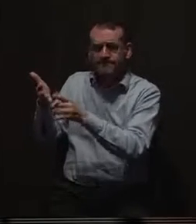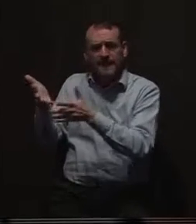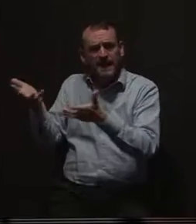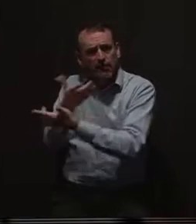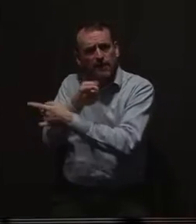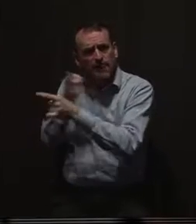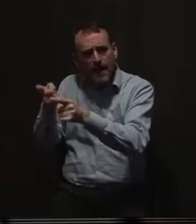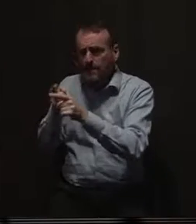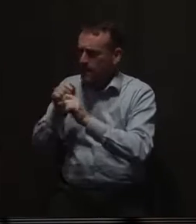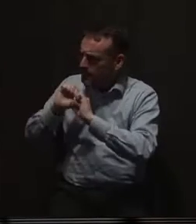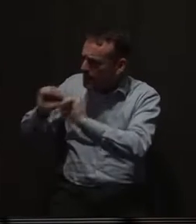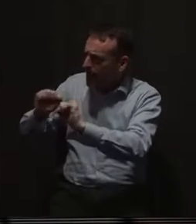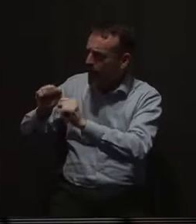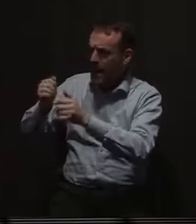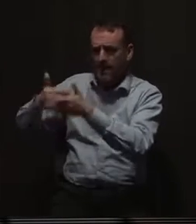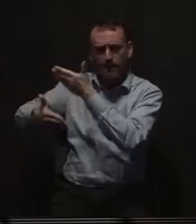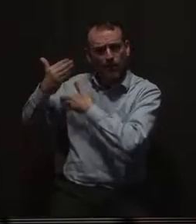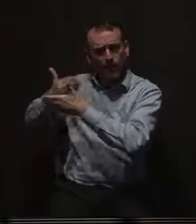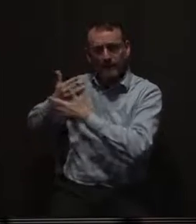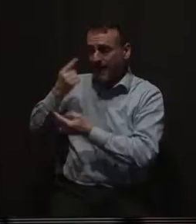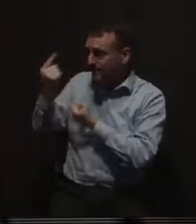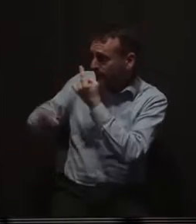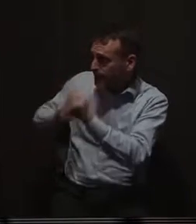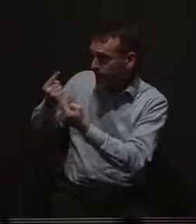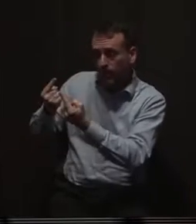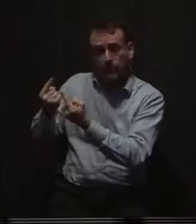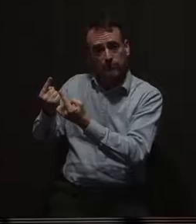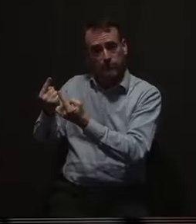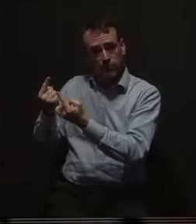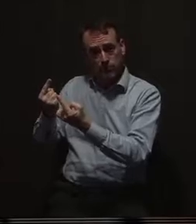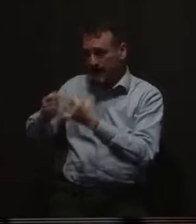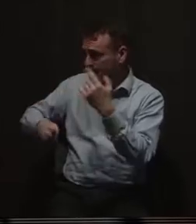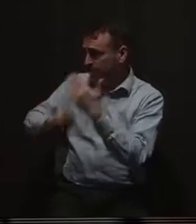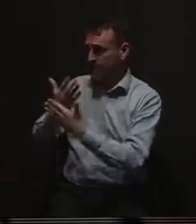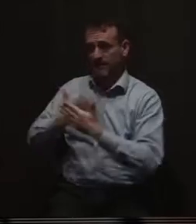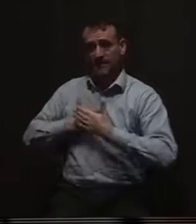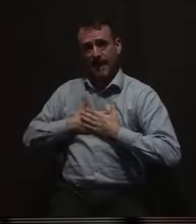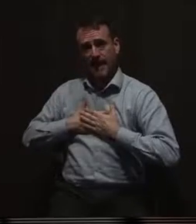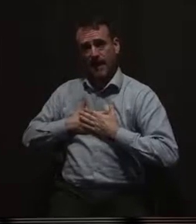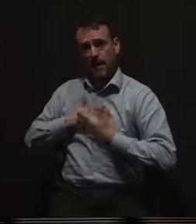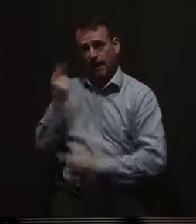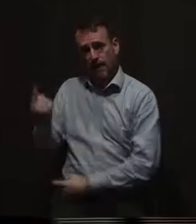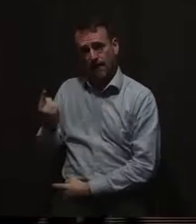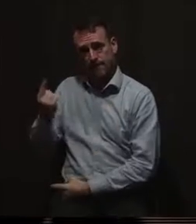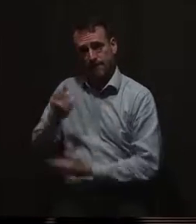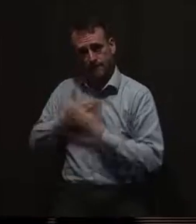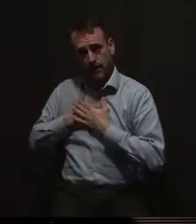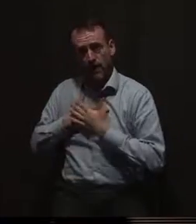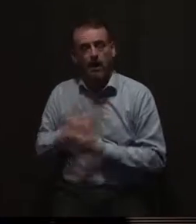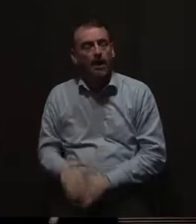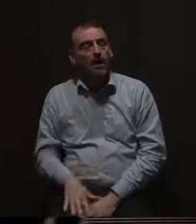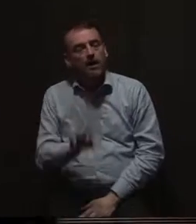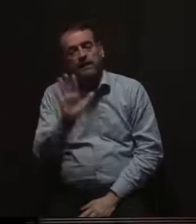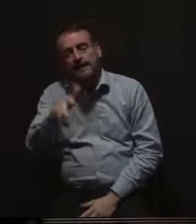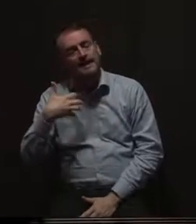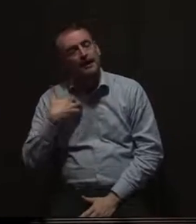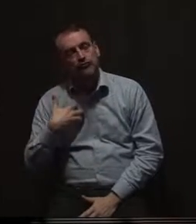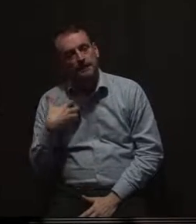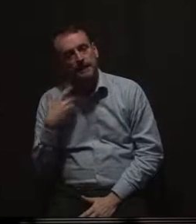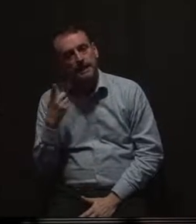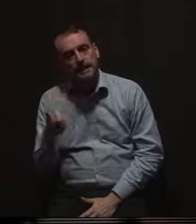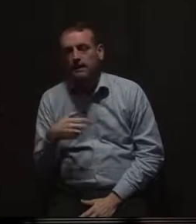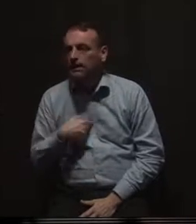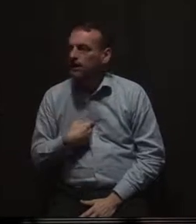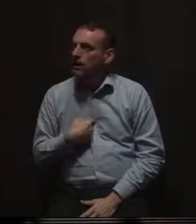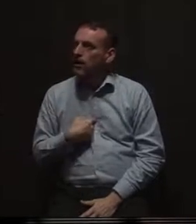backgrounds and, you know, have that level of self-love on their end? That is so interesting, because it's always very easy when I'm